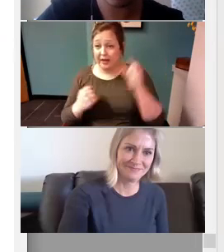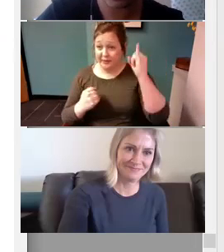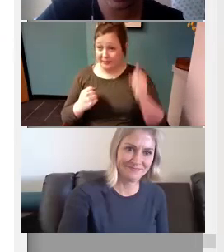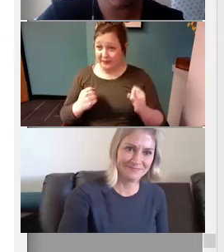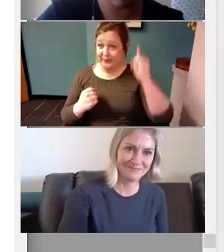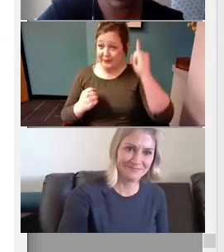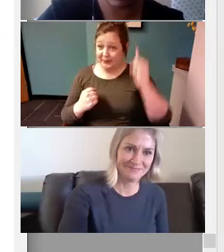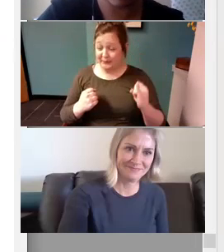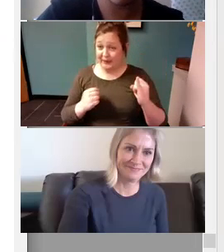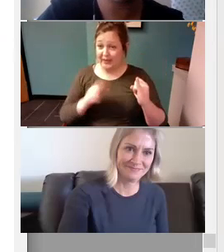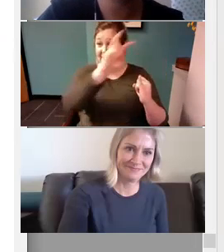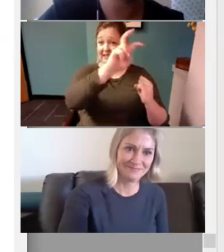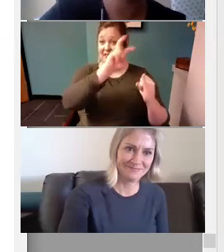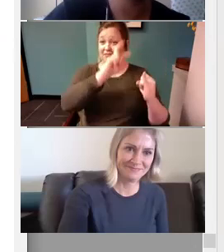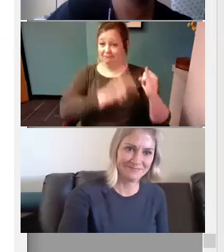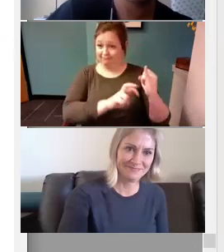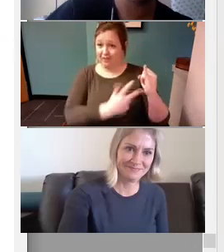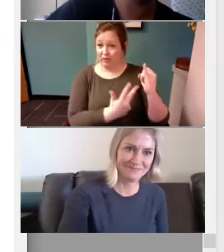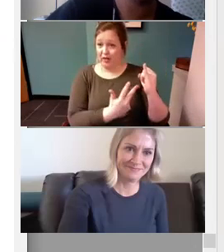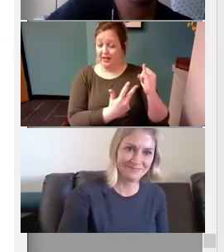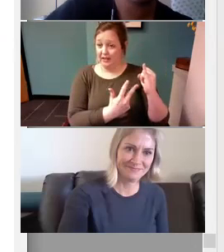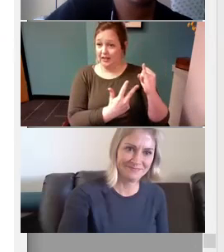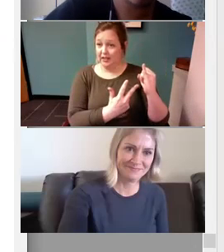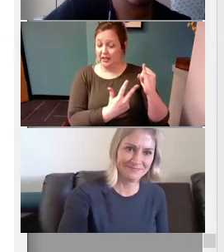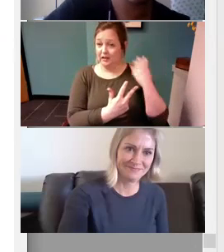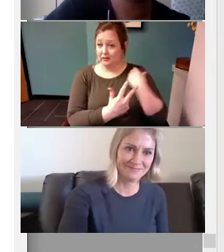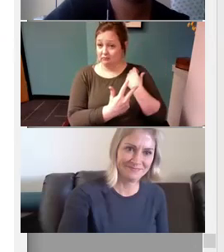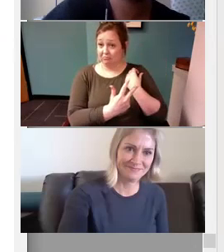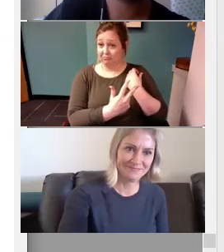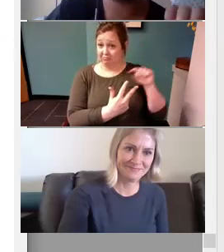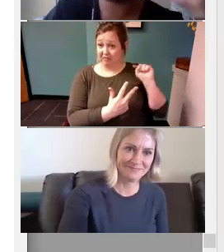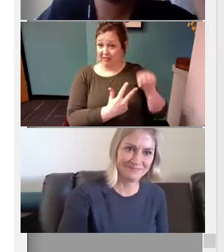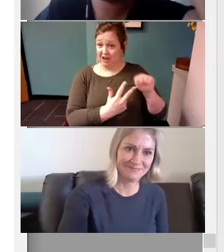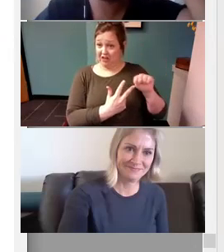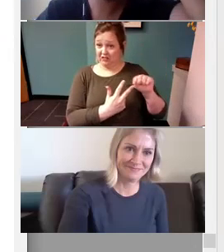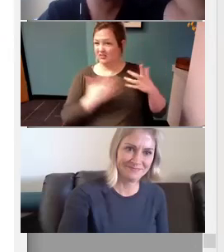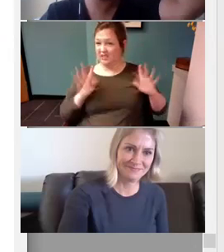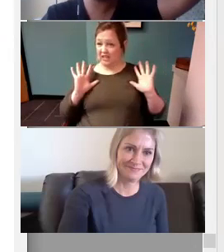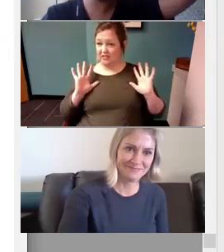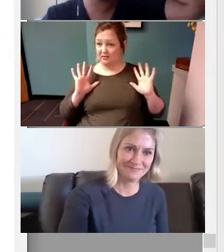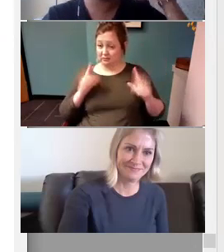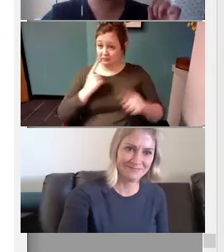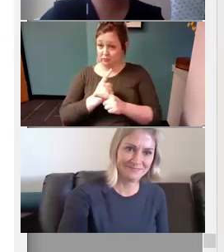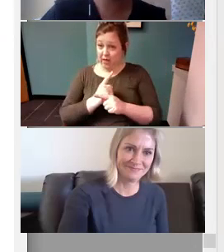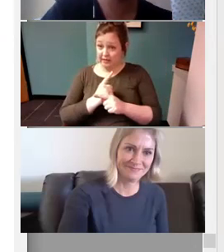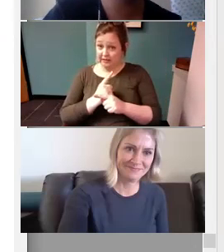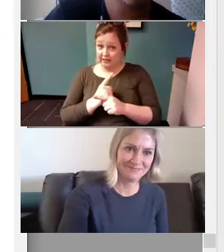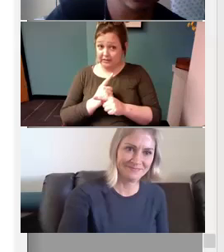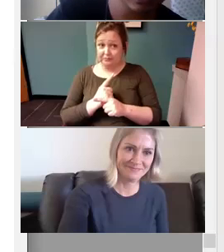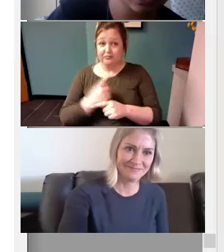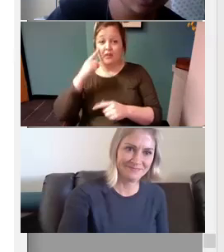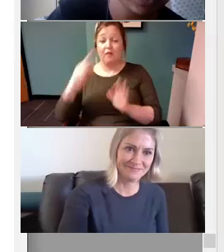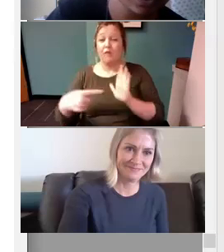to node 3. And then once we get to 3, we are done, right? So in this case,